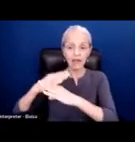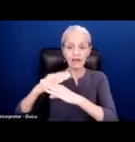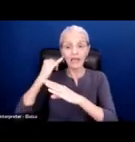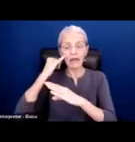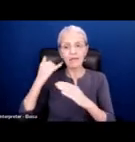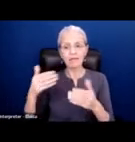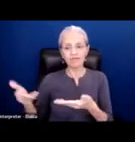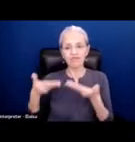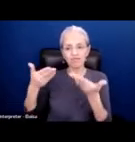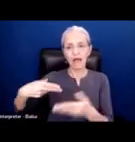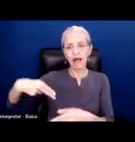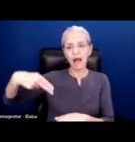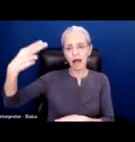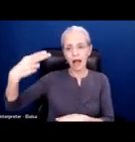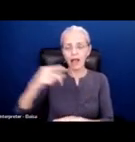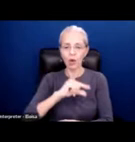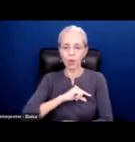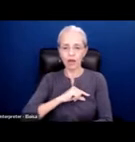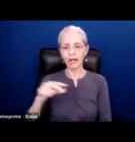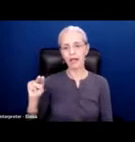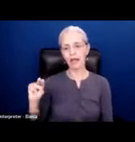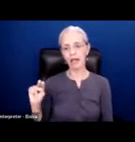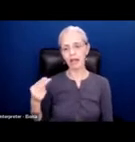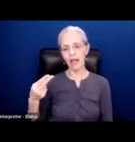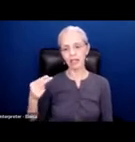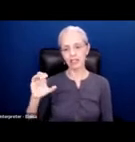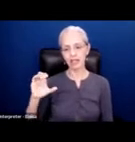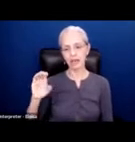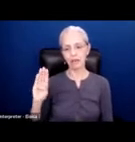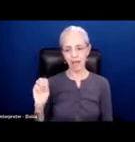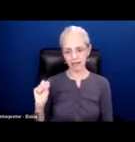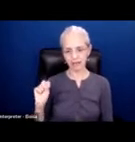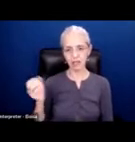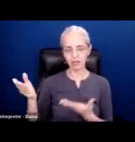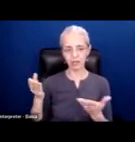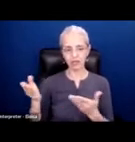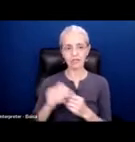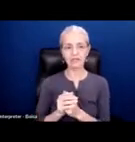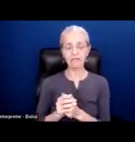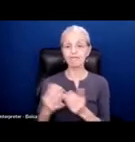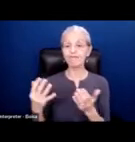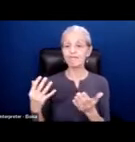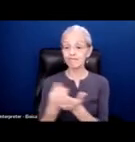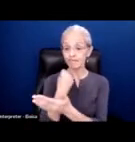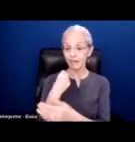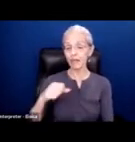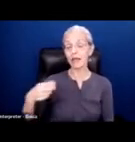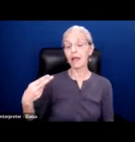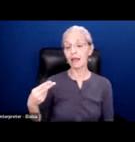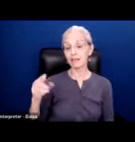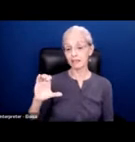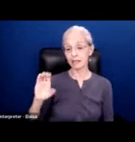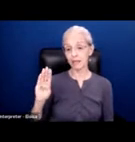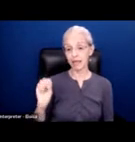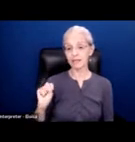quality HCBS services. Utilization of healthcare services can sometimes be a positive thing